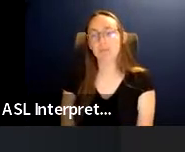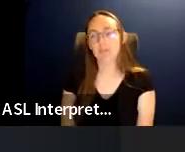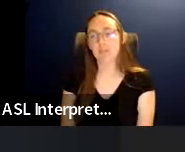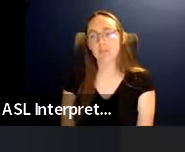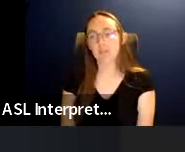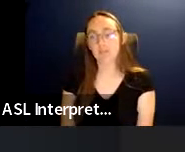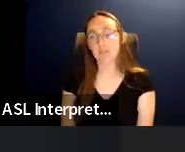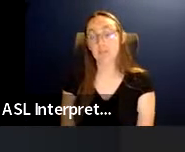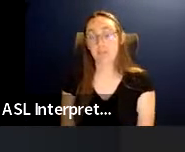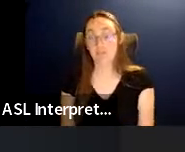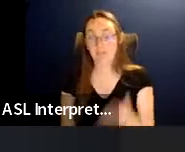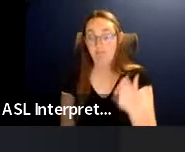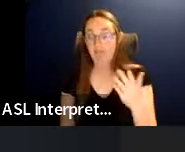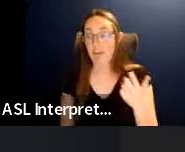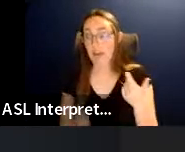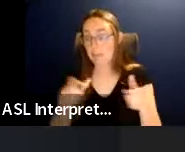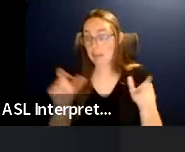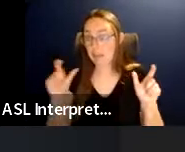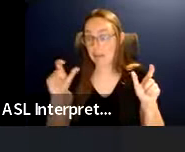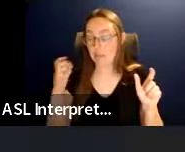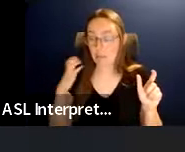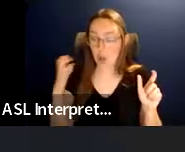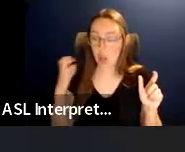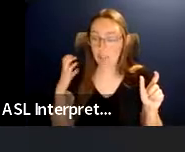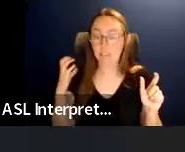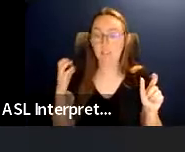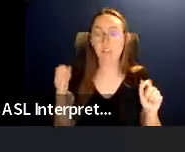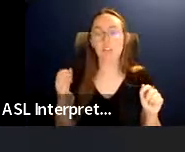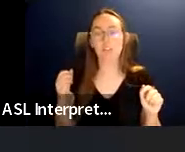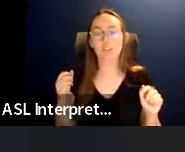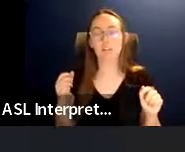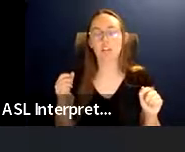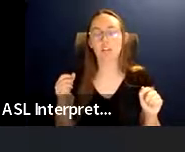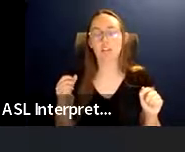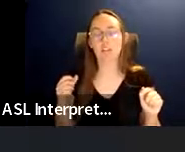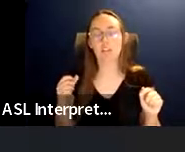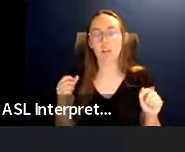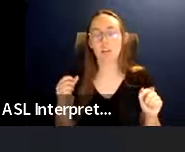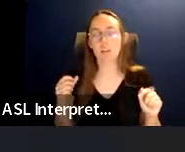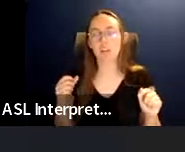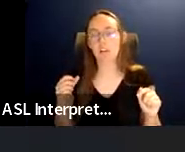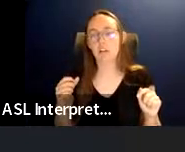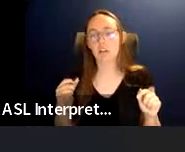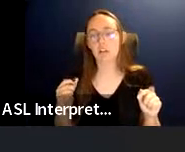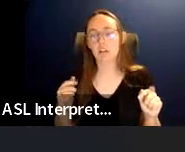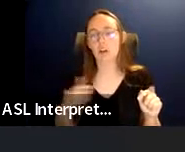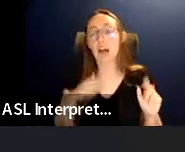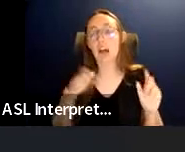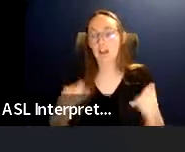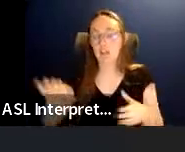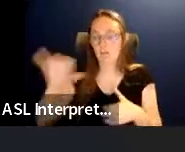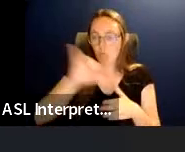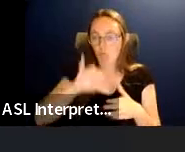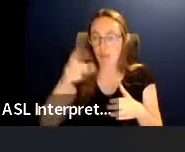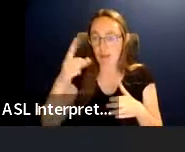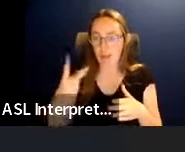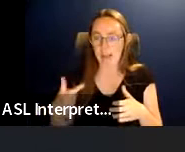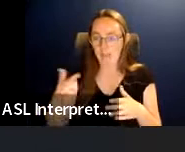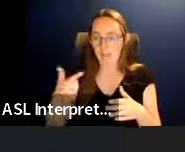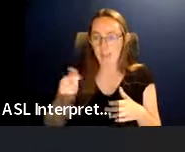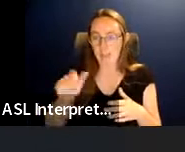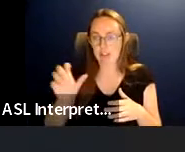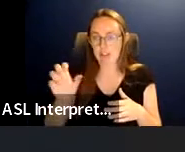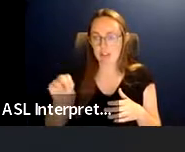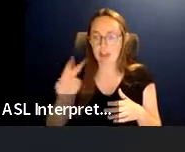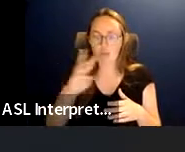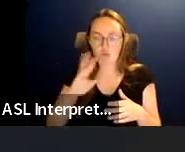The big boss. Now, the big boss will withstand, I can put a half a gallon water in this reservoir,